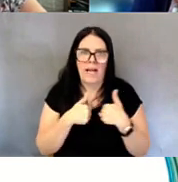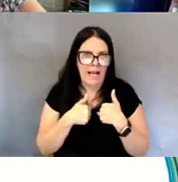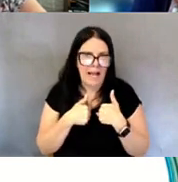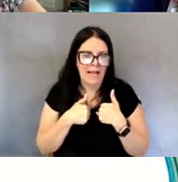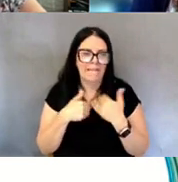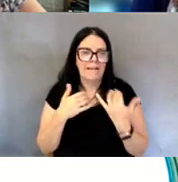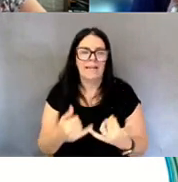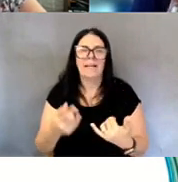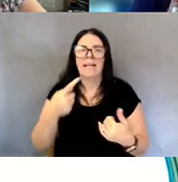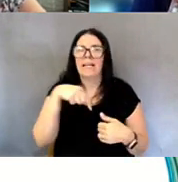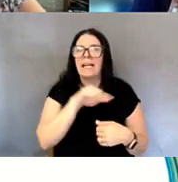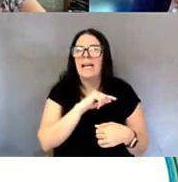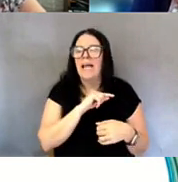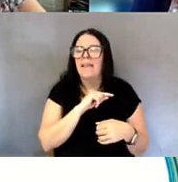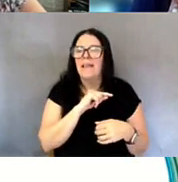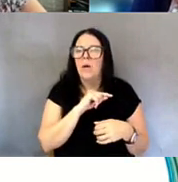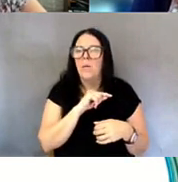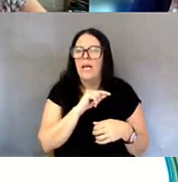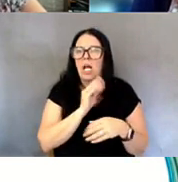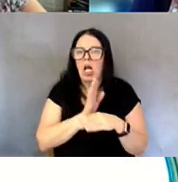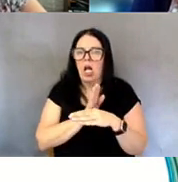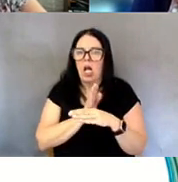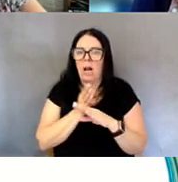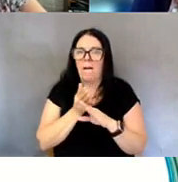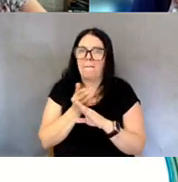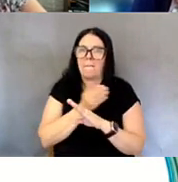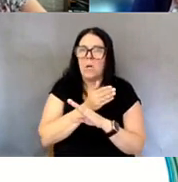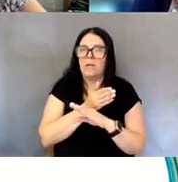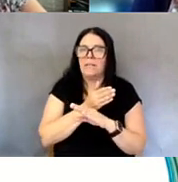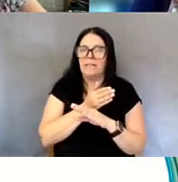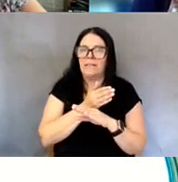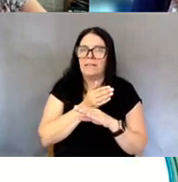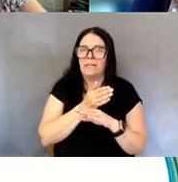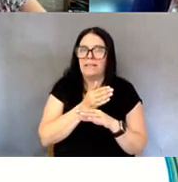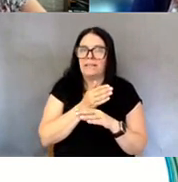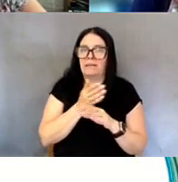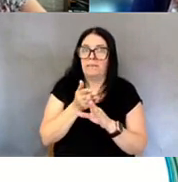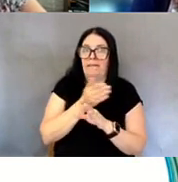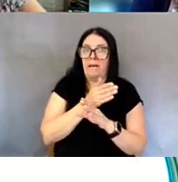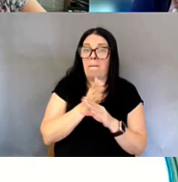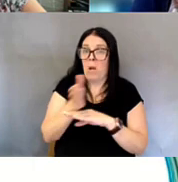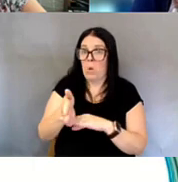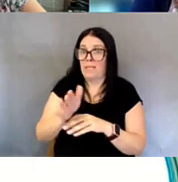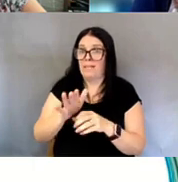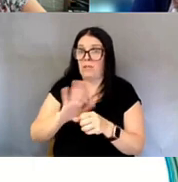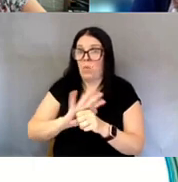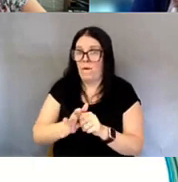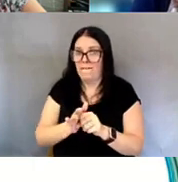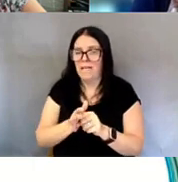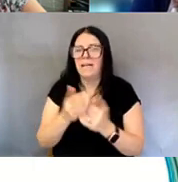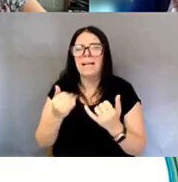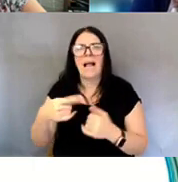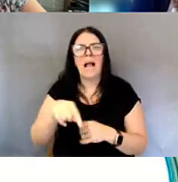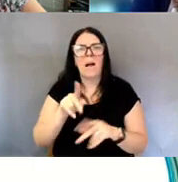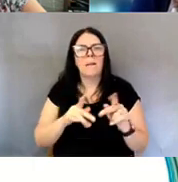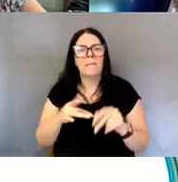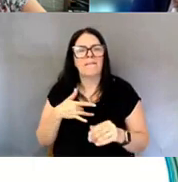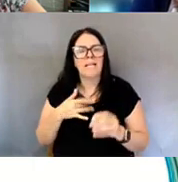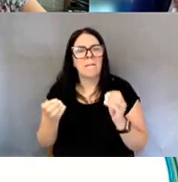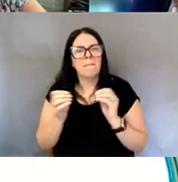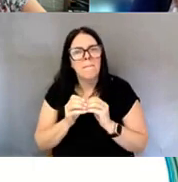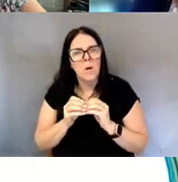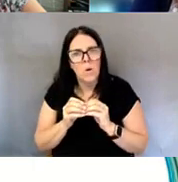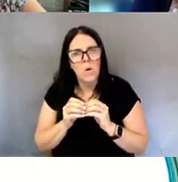we are post-pandemic, and people feel a lot more able